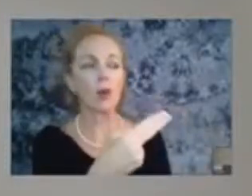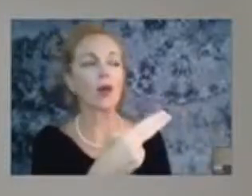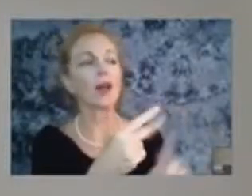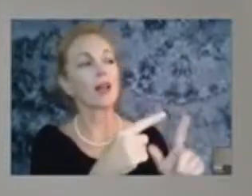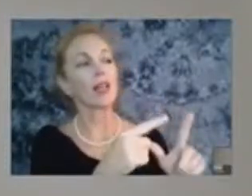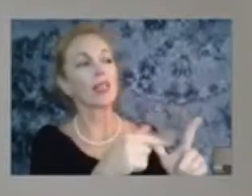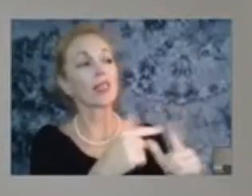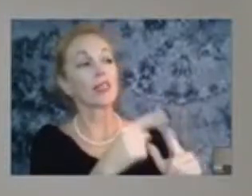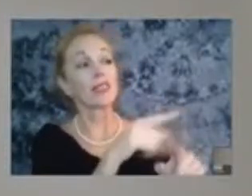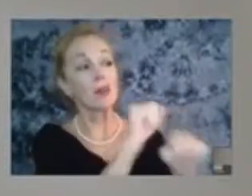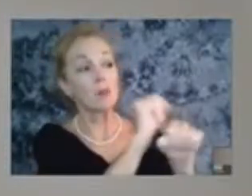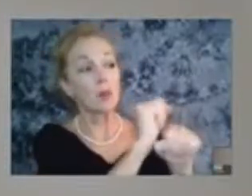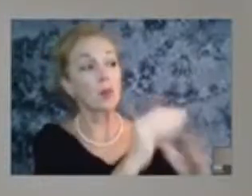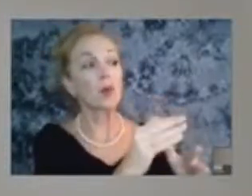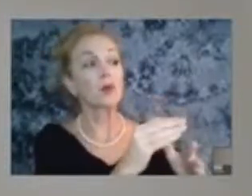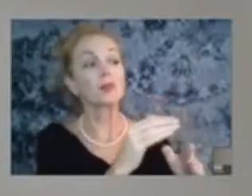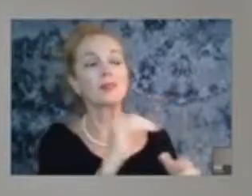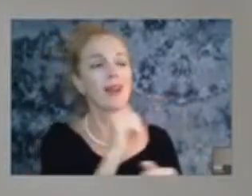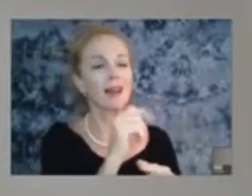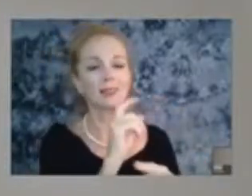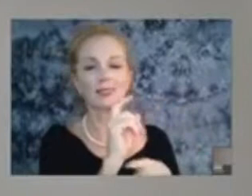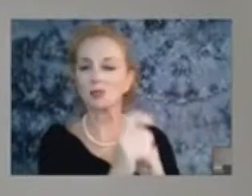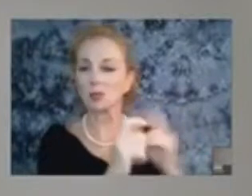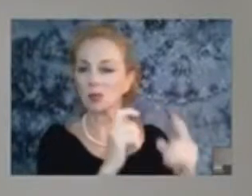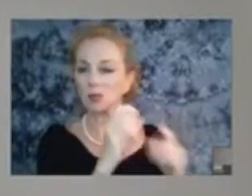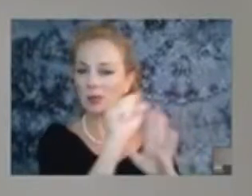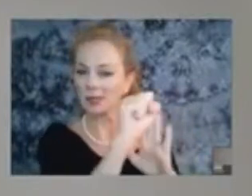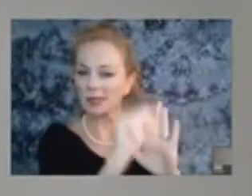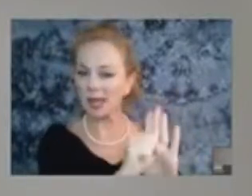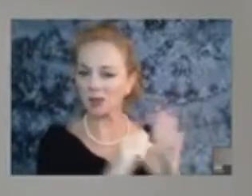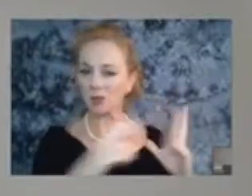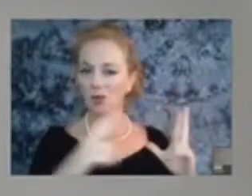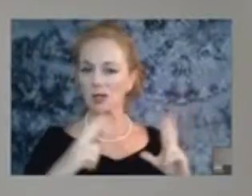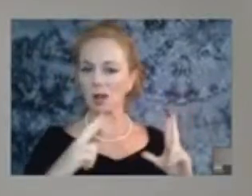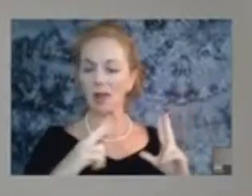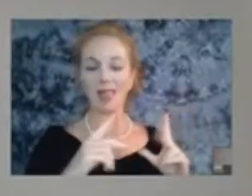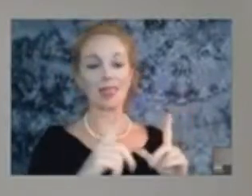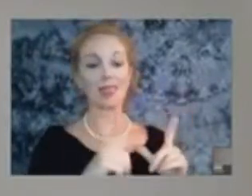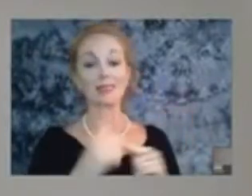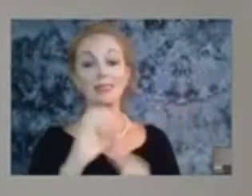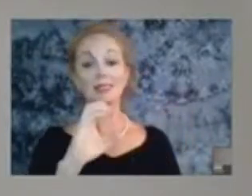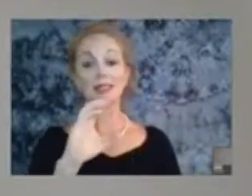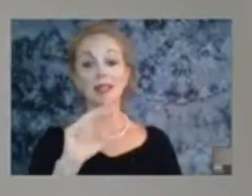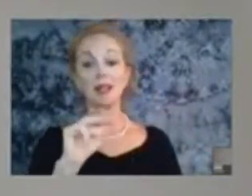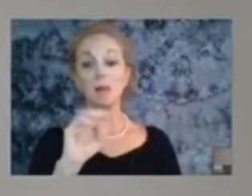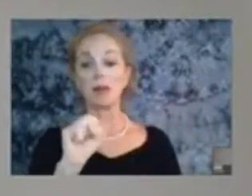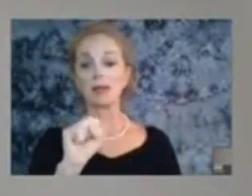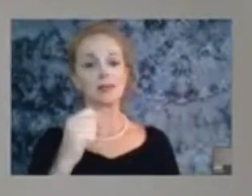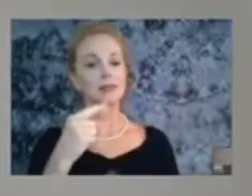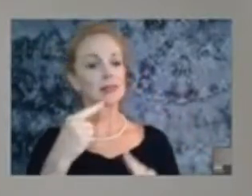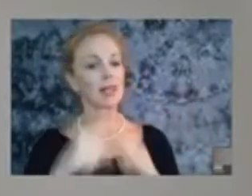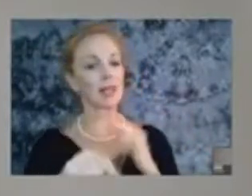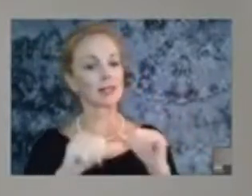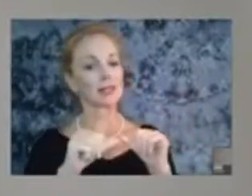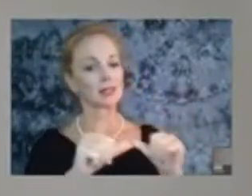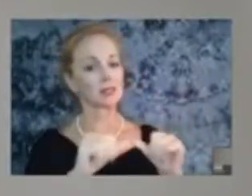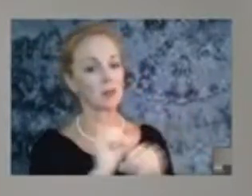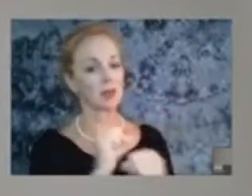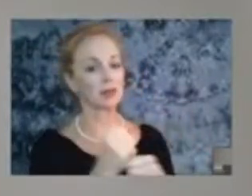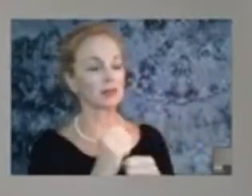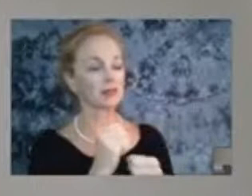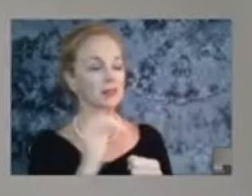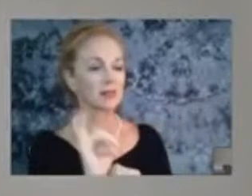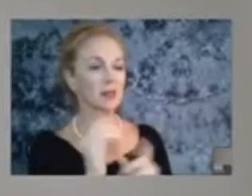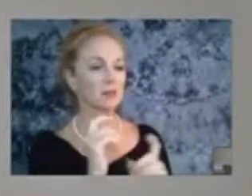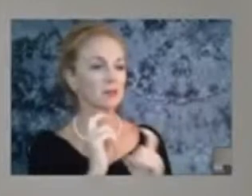state retirement, and that would not allow CMS to be able to make those same contributions. Now, keep in mind, even if we don't declare furloughs,